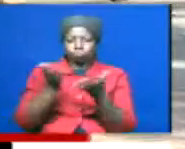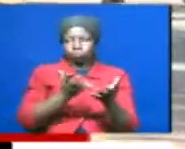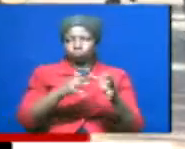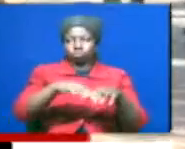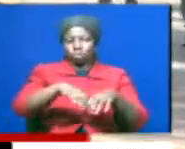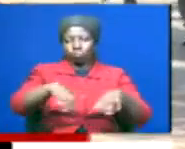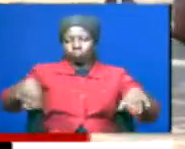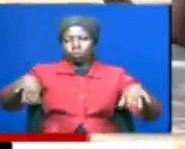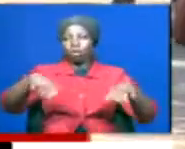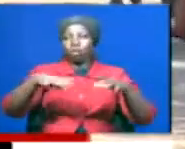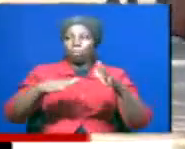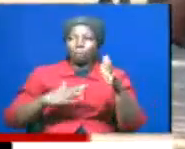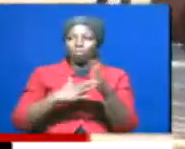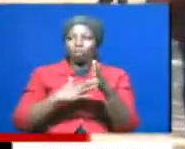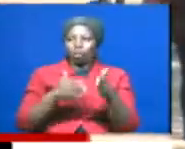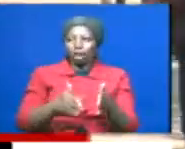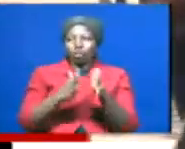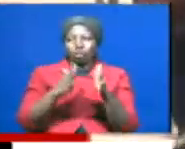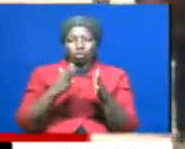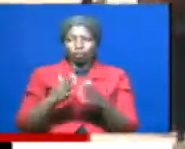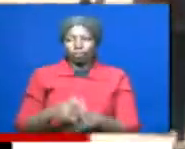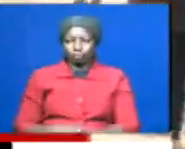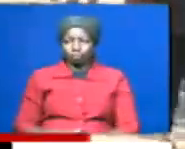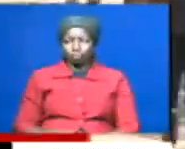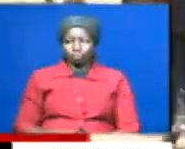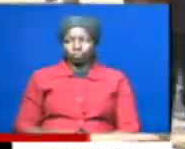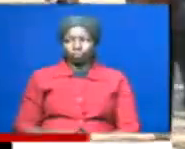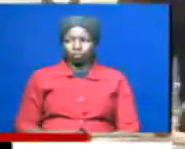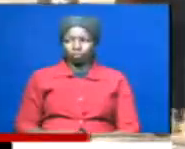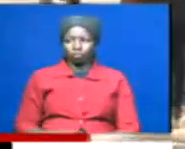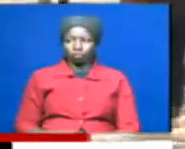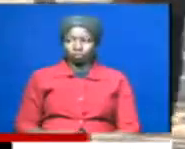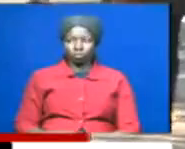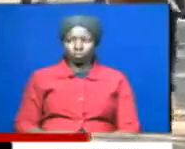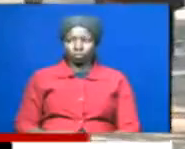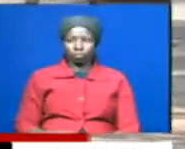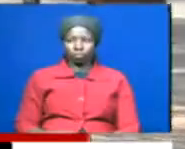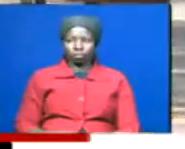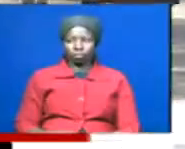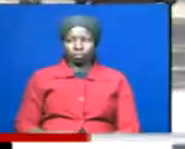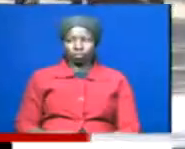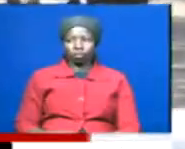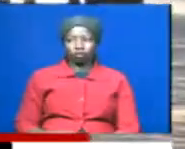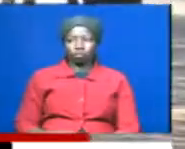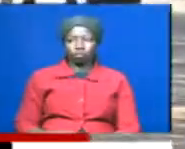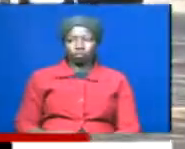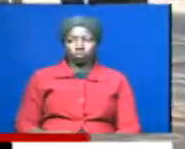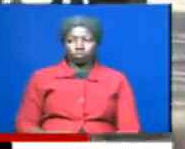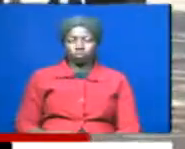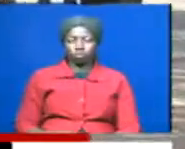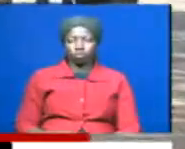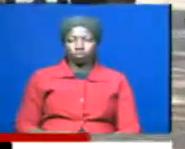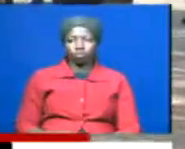if you can be able to see through that zoom in that there will not be any vehicle trying to move